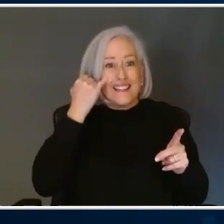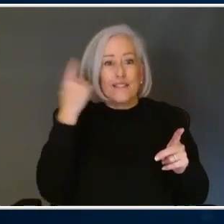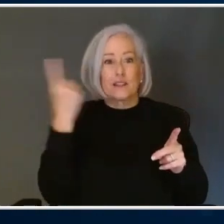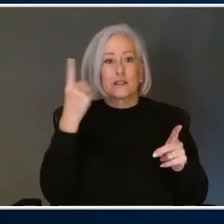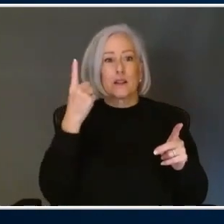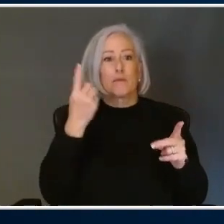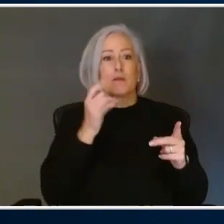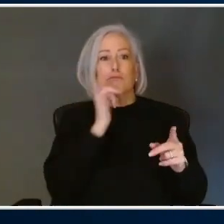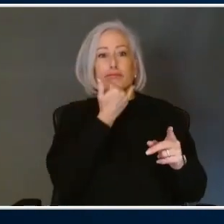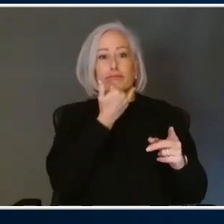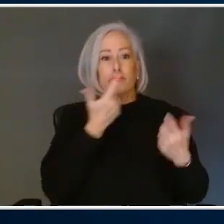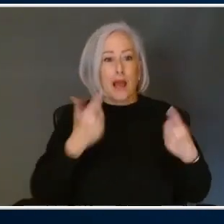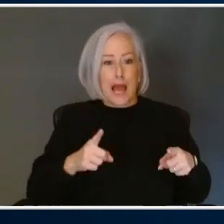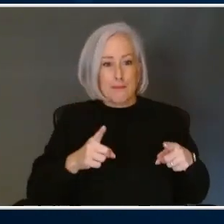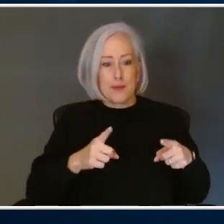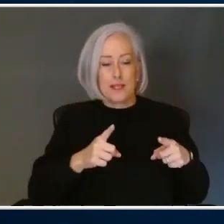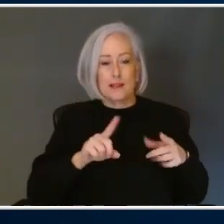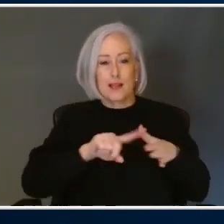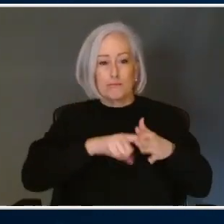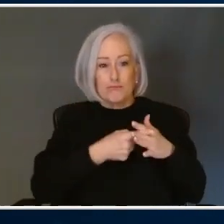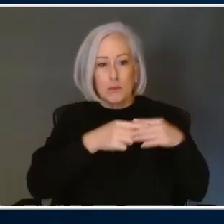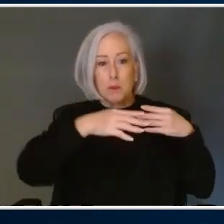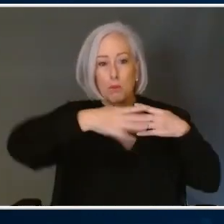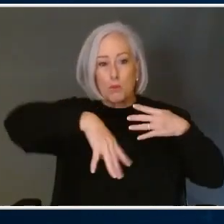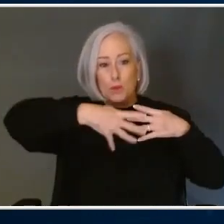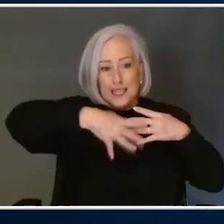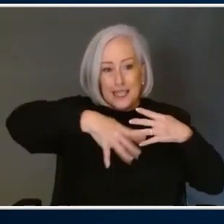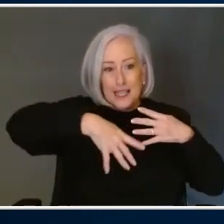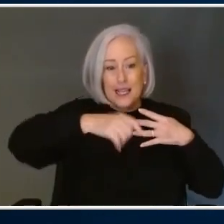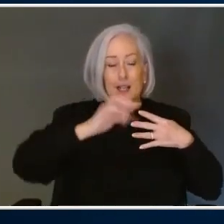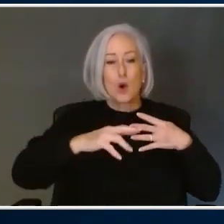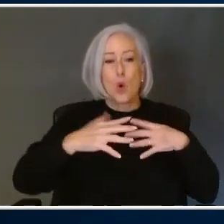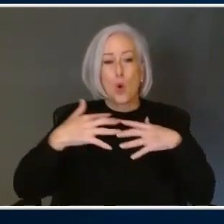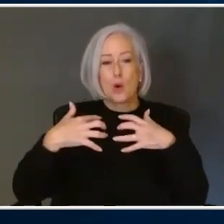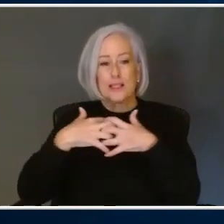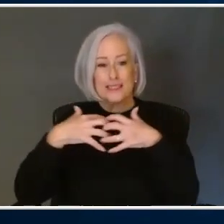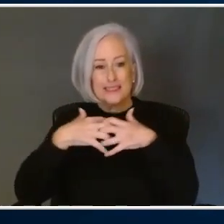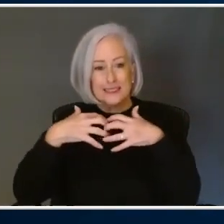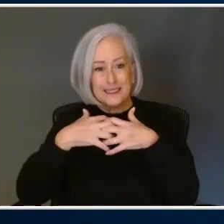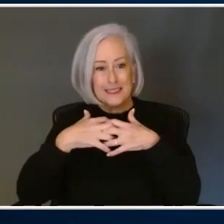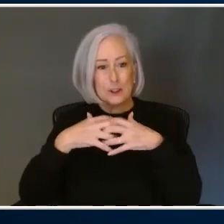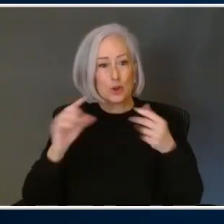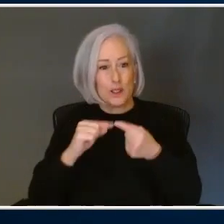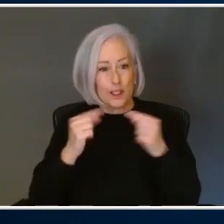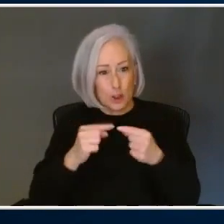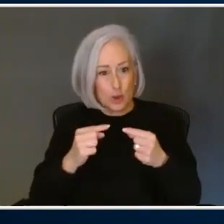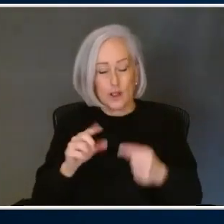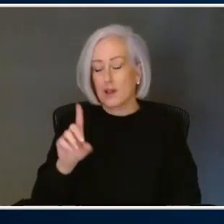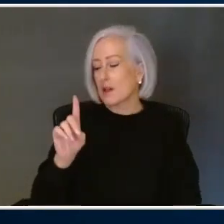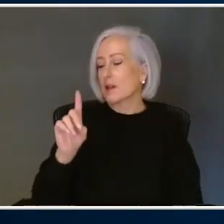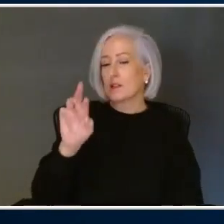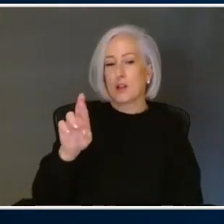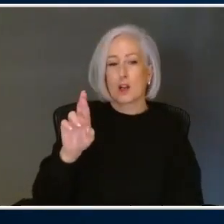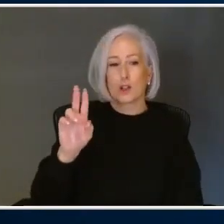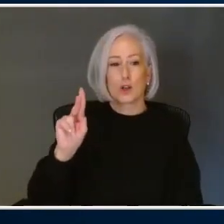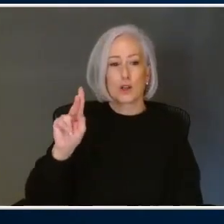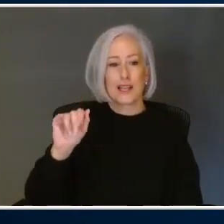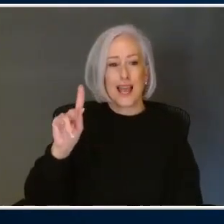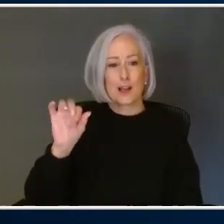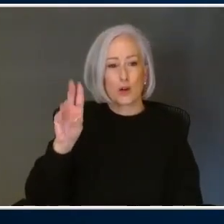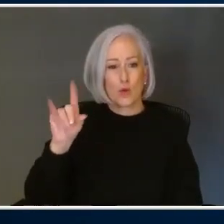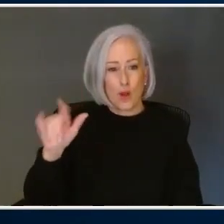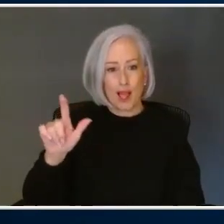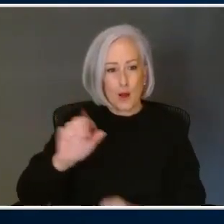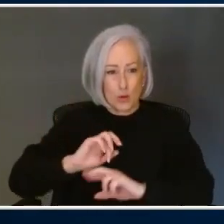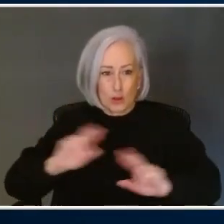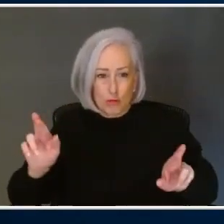for example. So we had our ENT team, Dr. Kakarala, he was there prepared to open it if we needed.